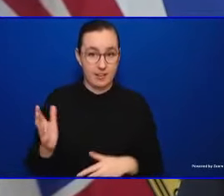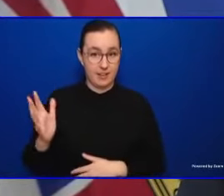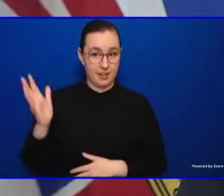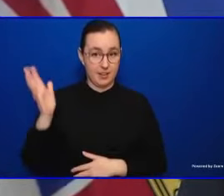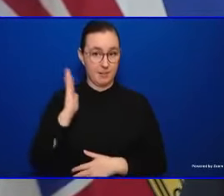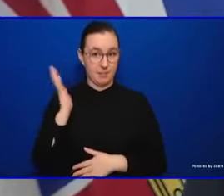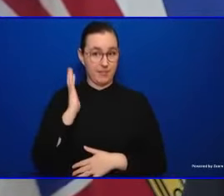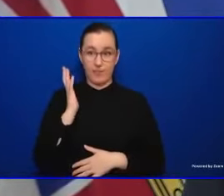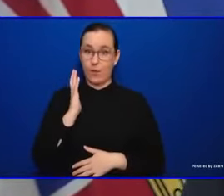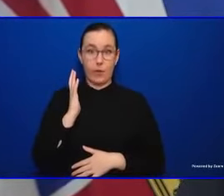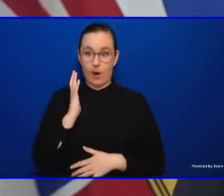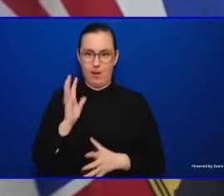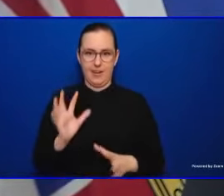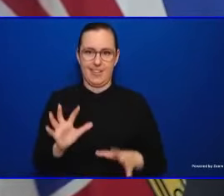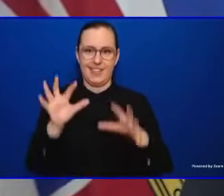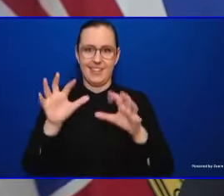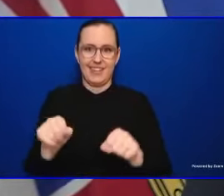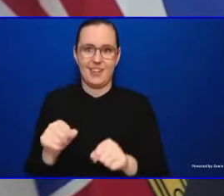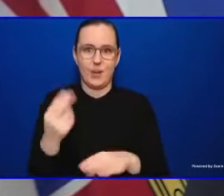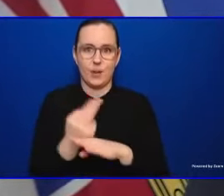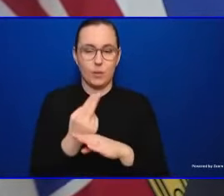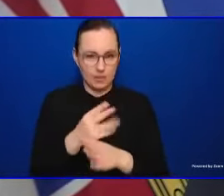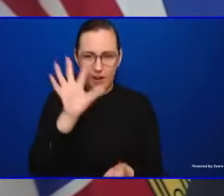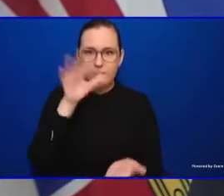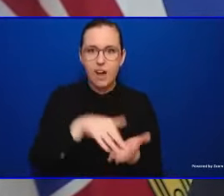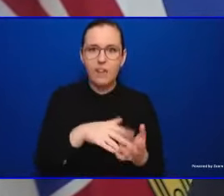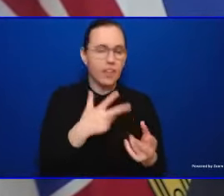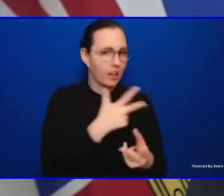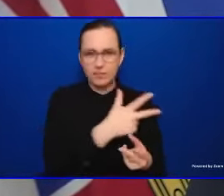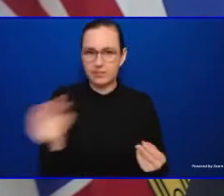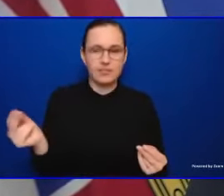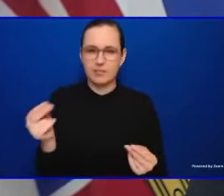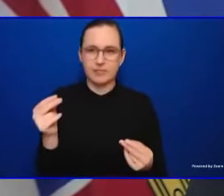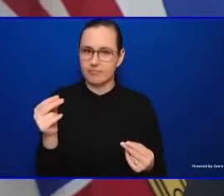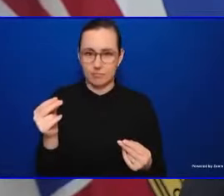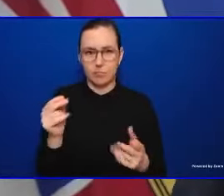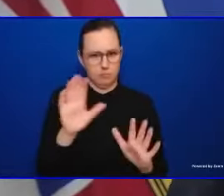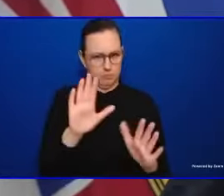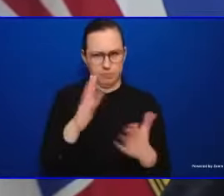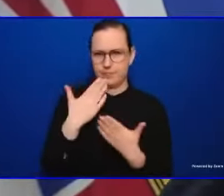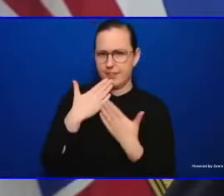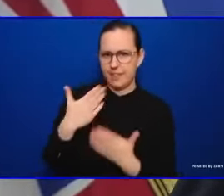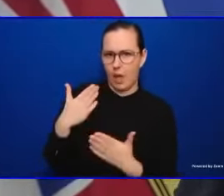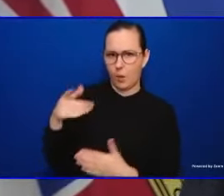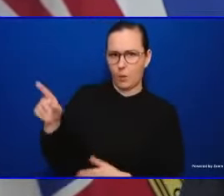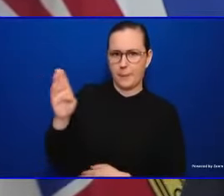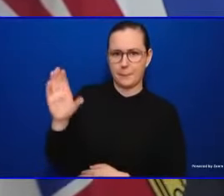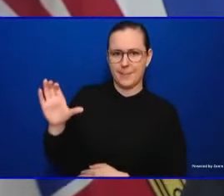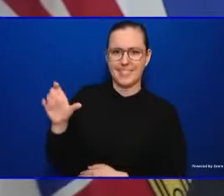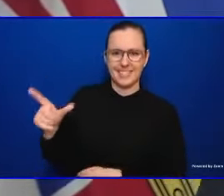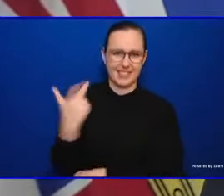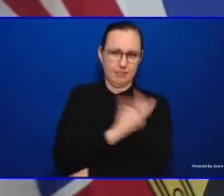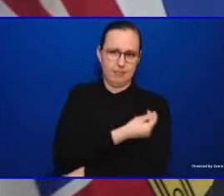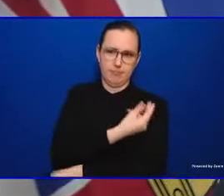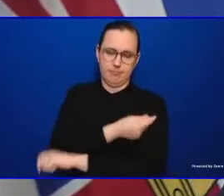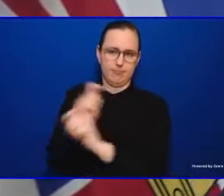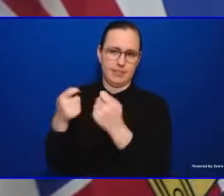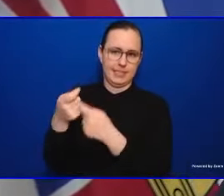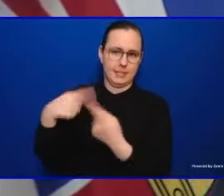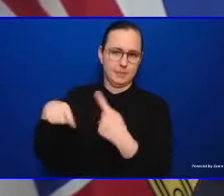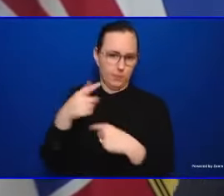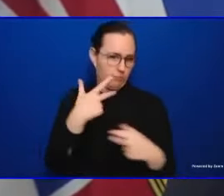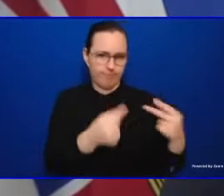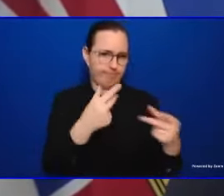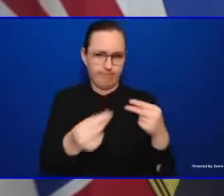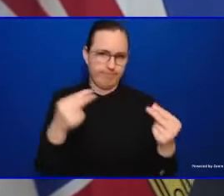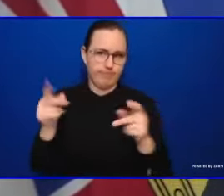I think, reflects the extraordinary work done by our BC immunization teams. A significant number of people at the Convention Center yesterday, and it caused